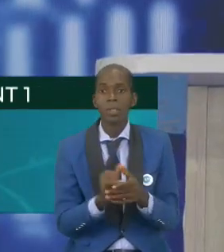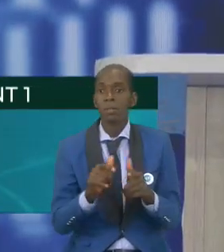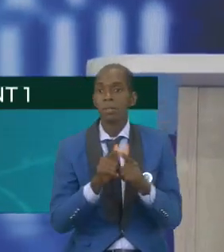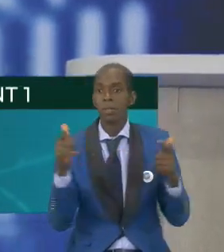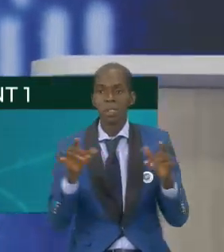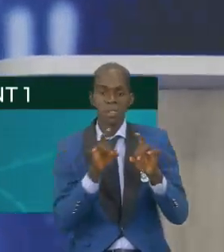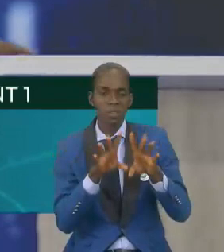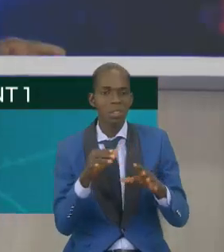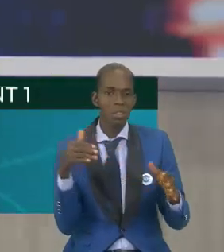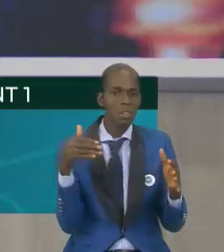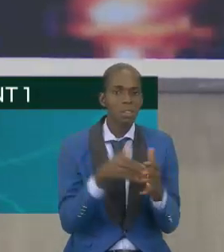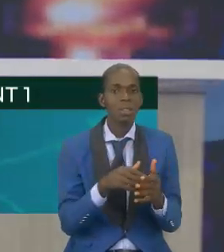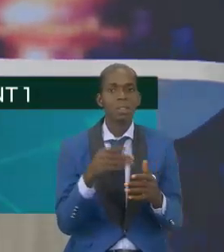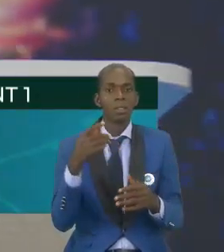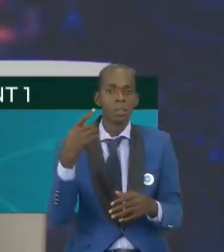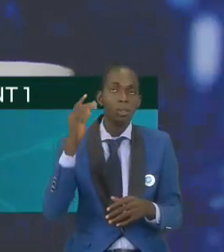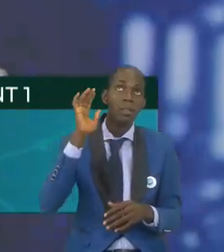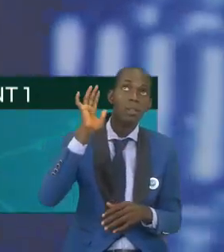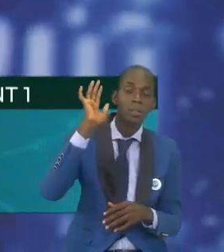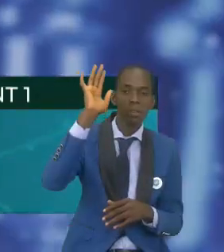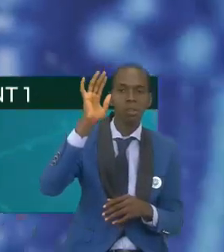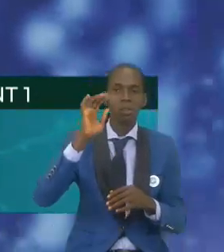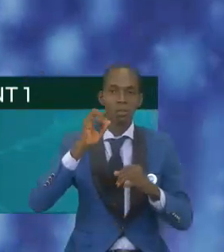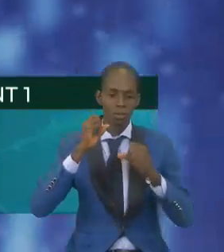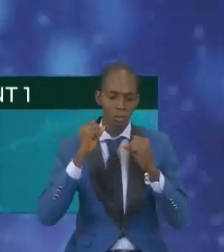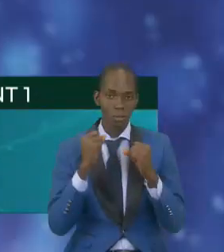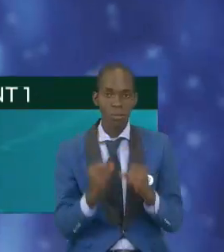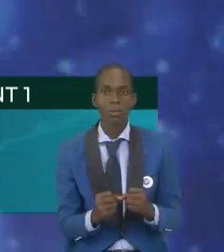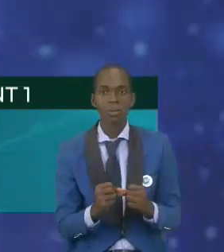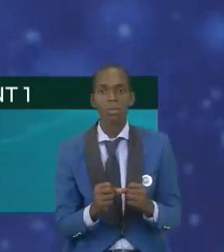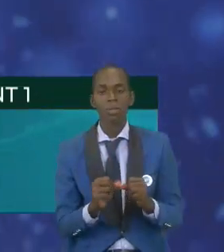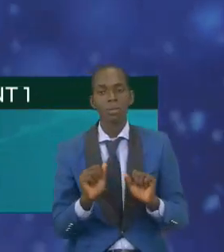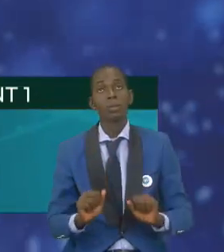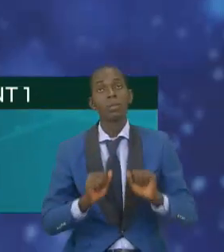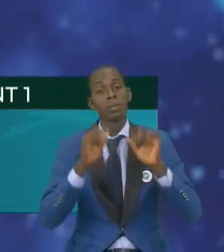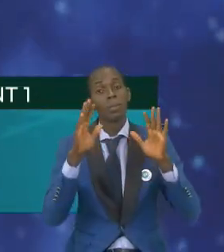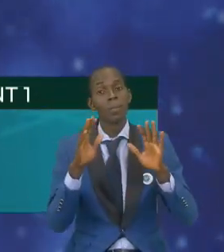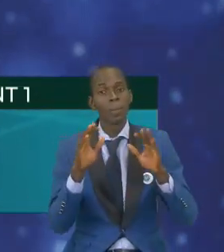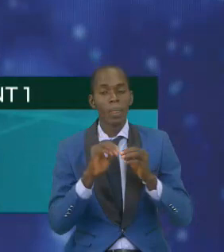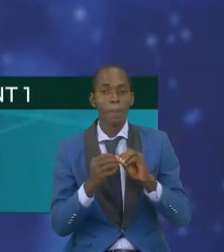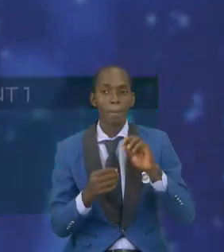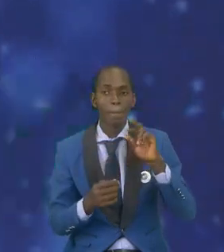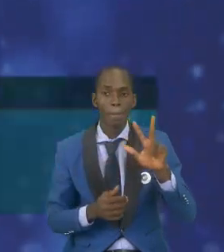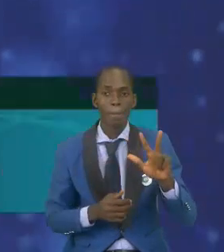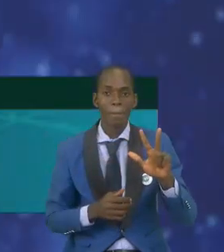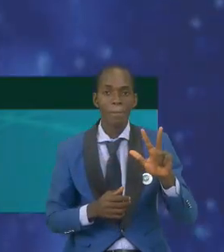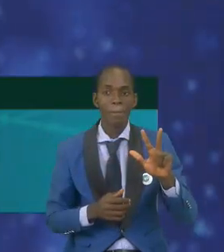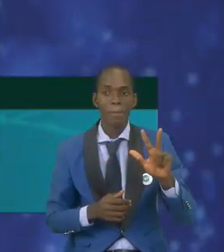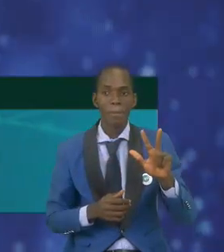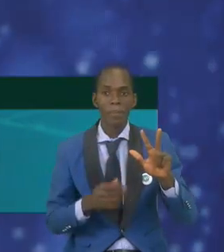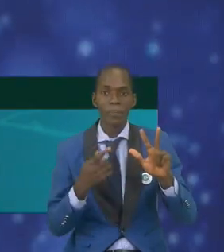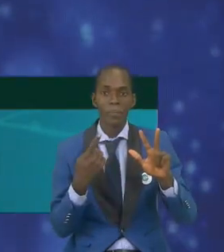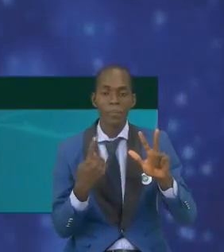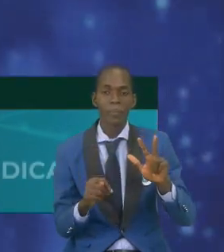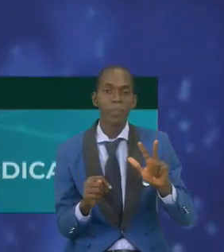hatred against his steadfast devotion. Number three, the trusting heart